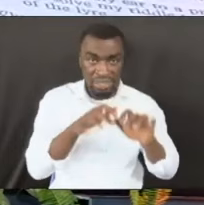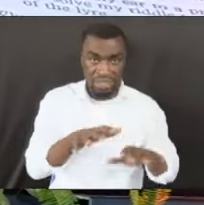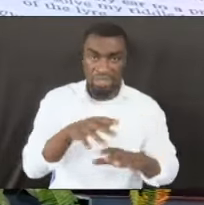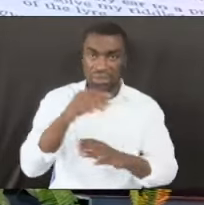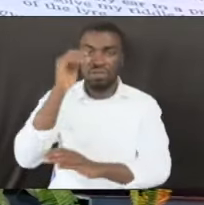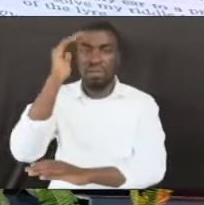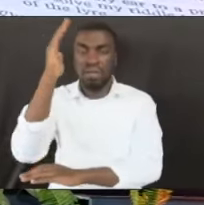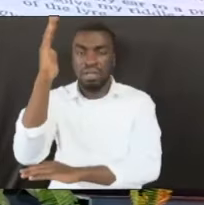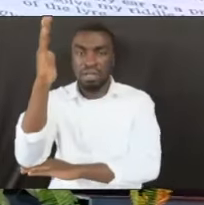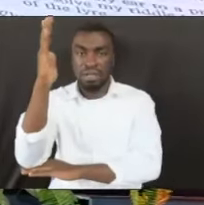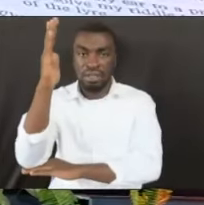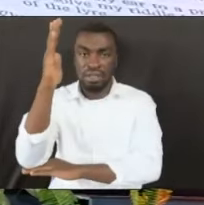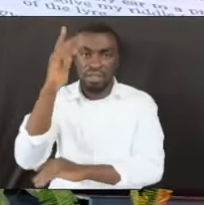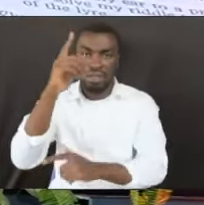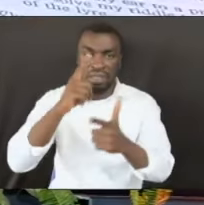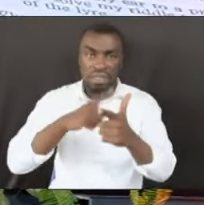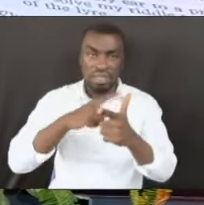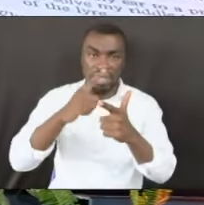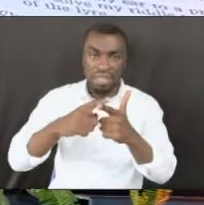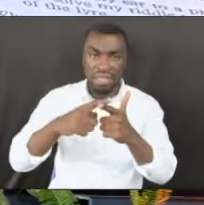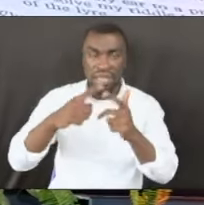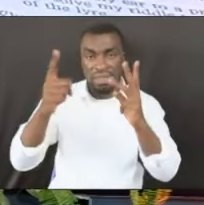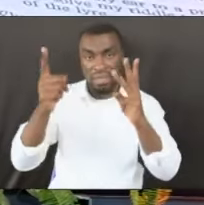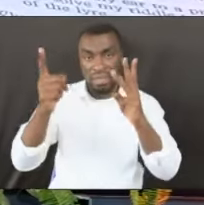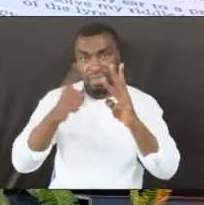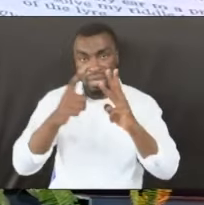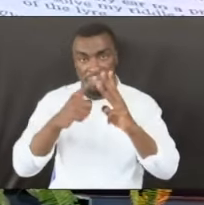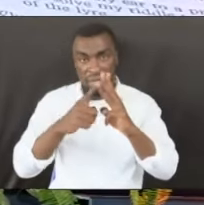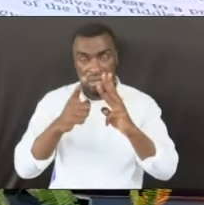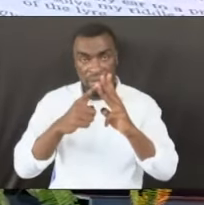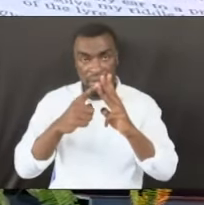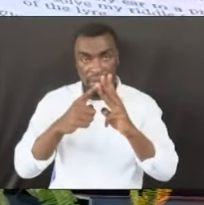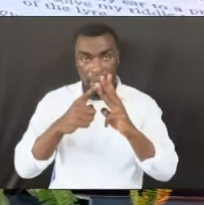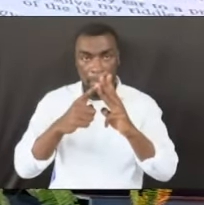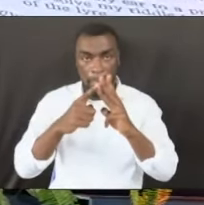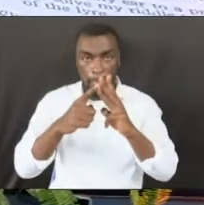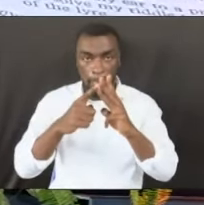Then the third one was